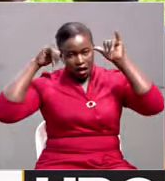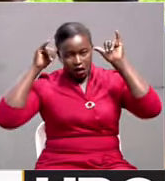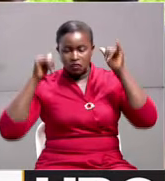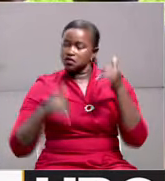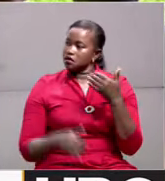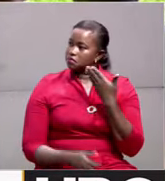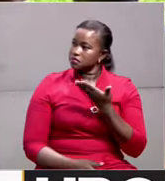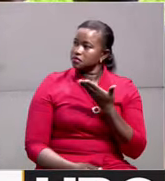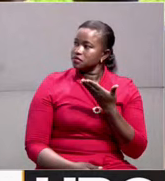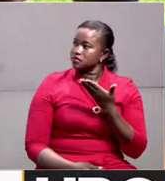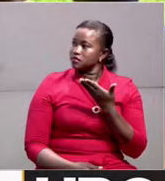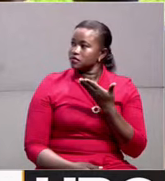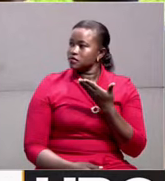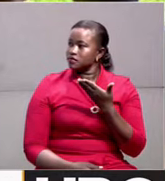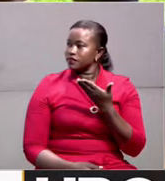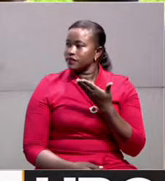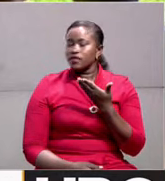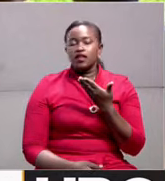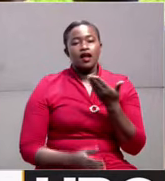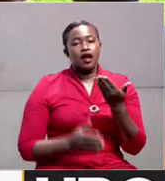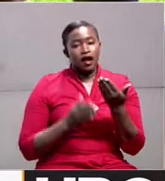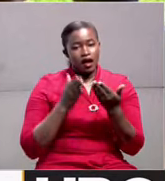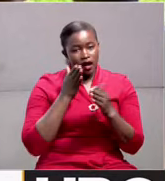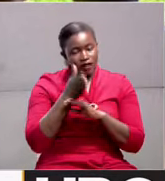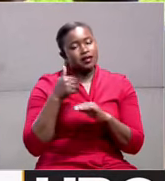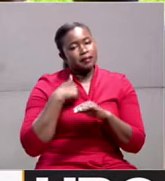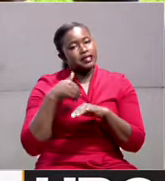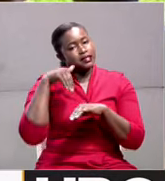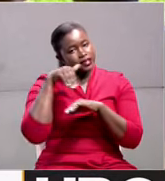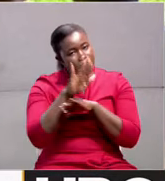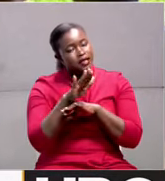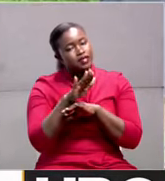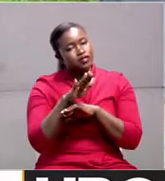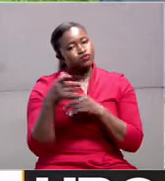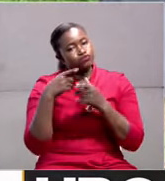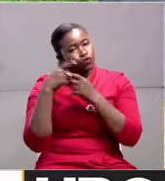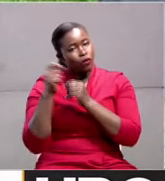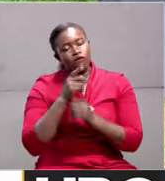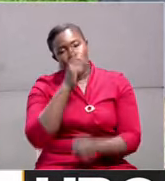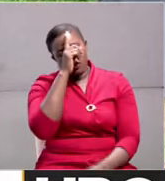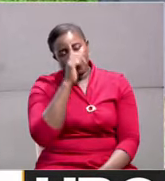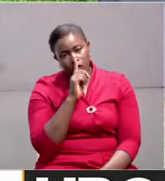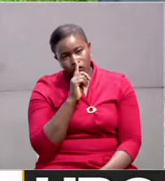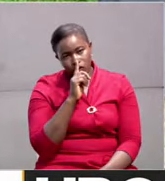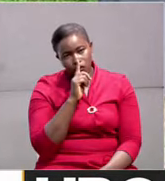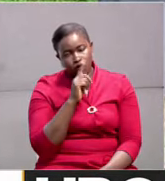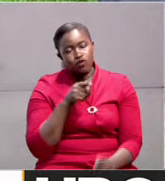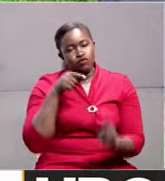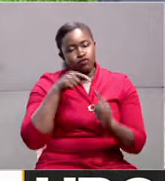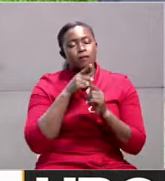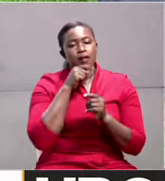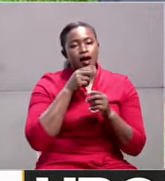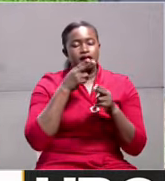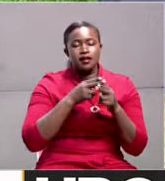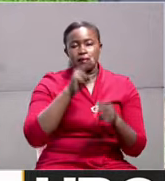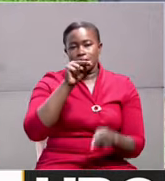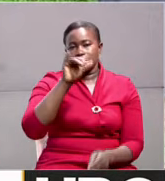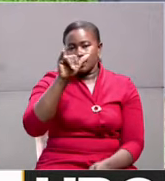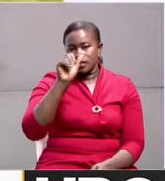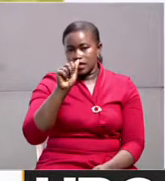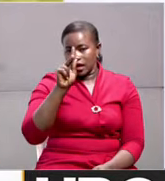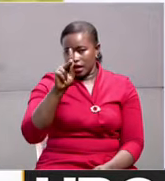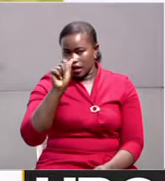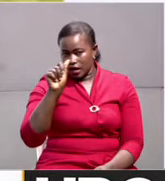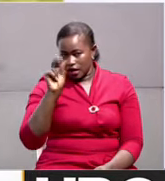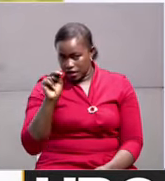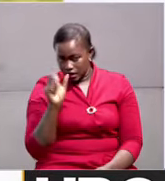Now, then I sent them to Fort Portal to Mr. Nyakana, whom